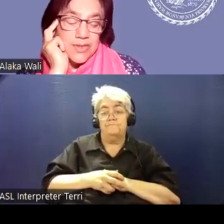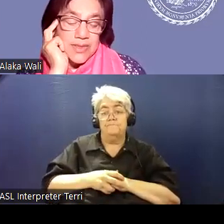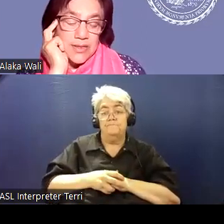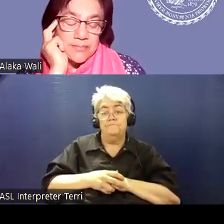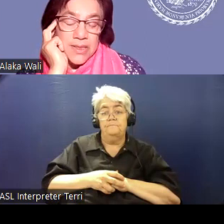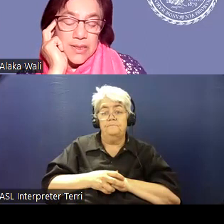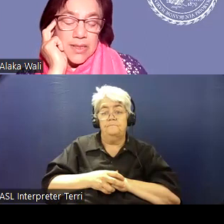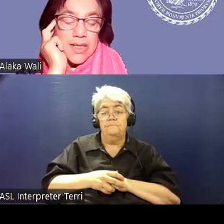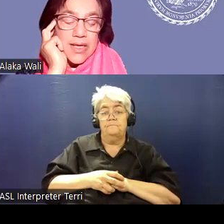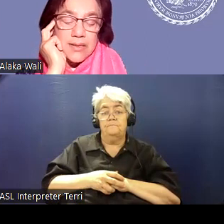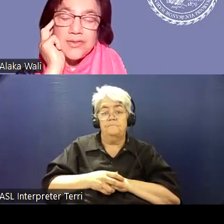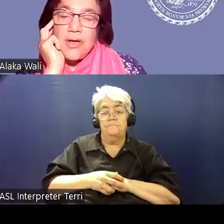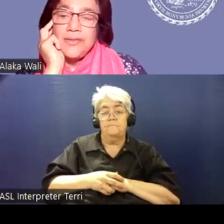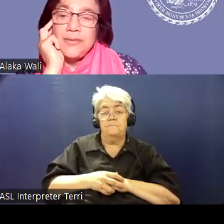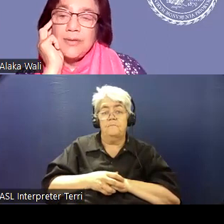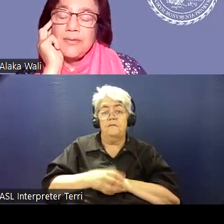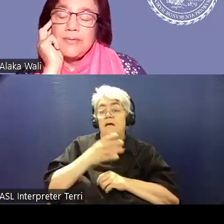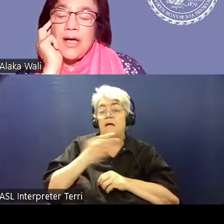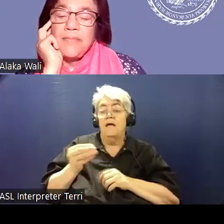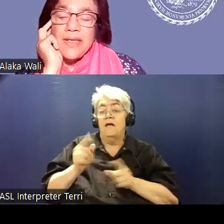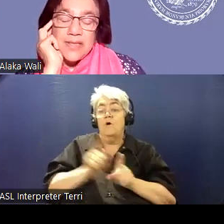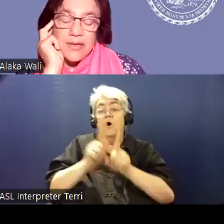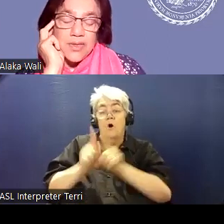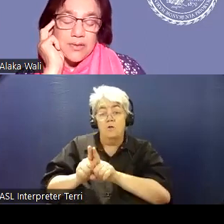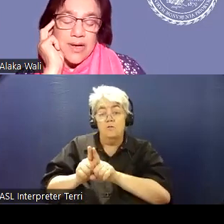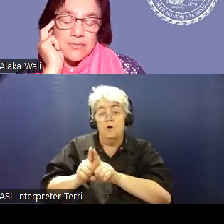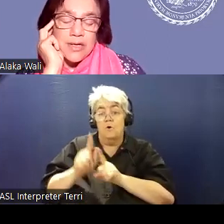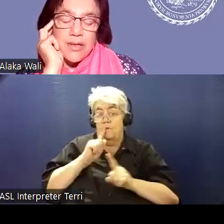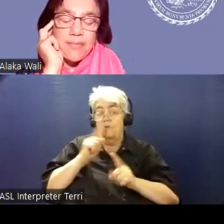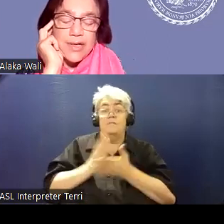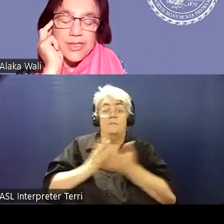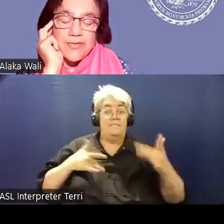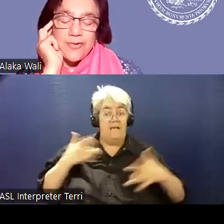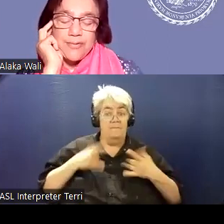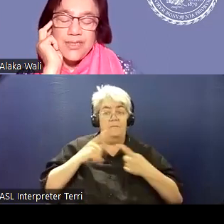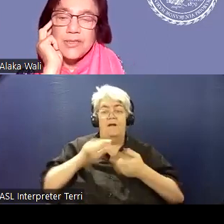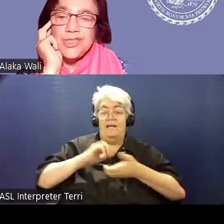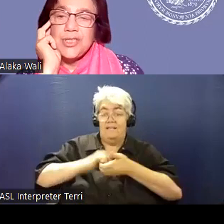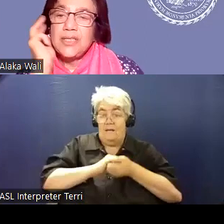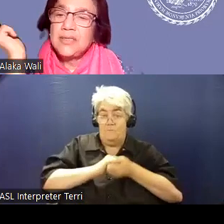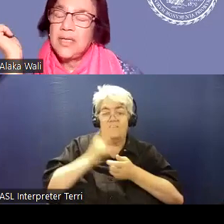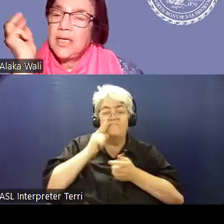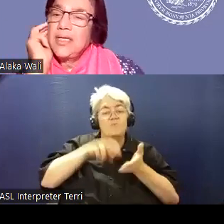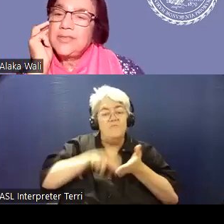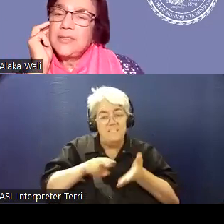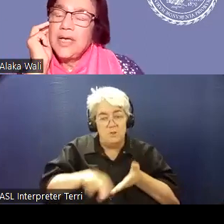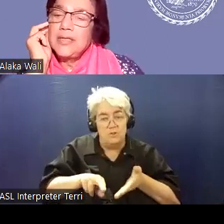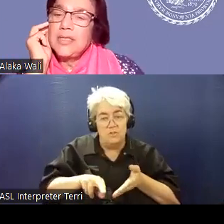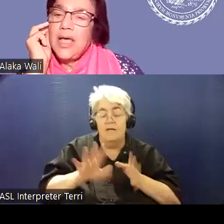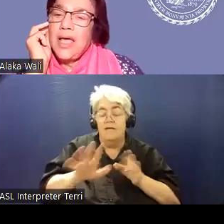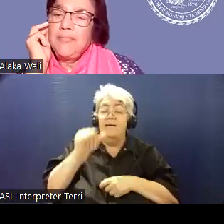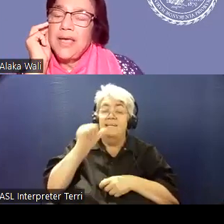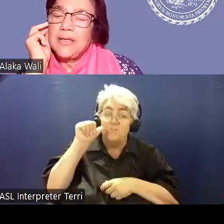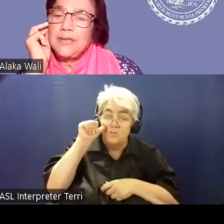Field Museum. And there's also excitement around collaboration for research. Just yesterday